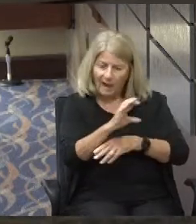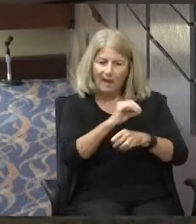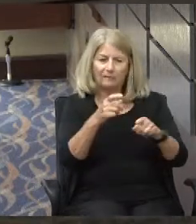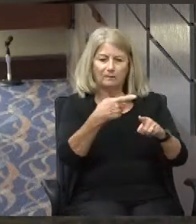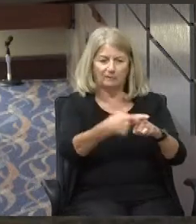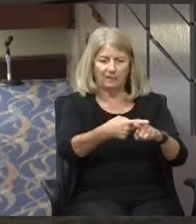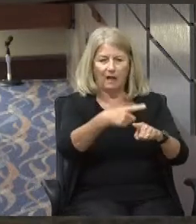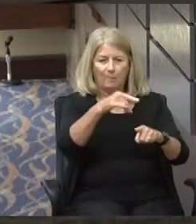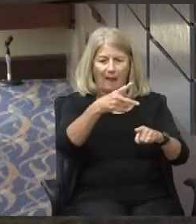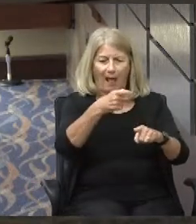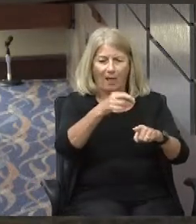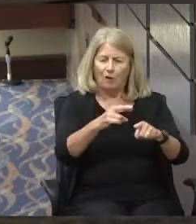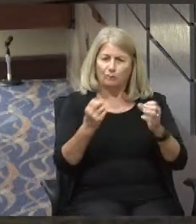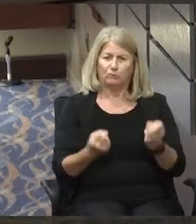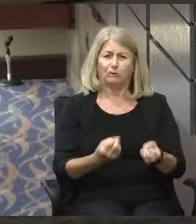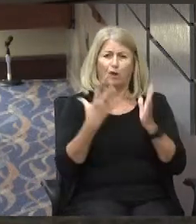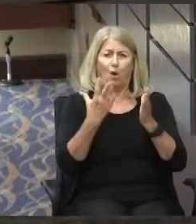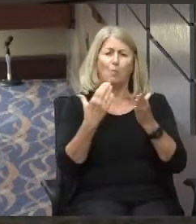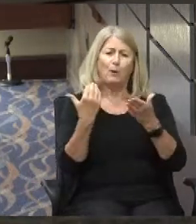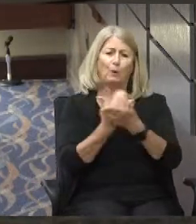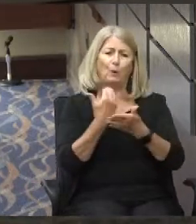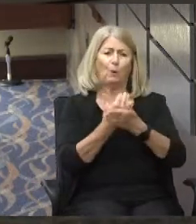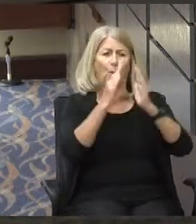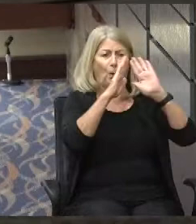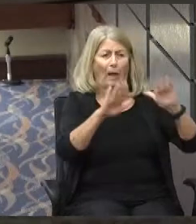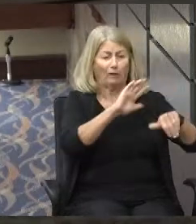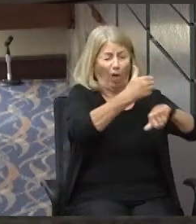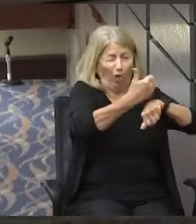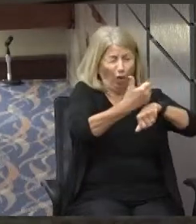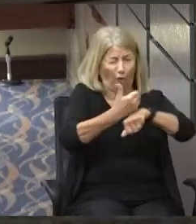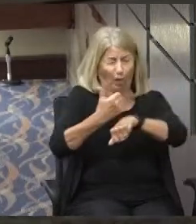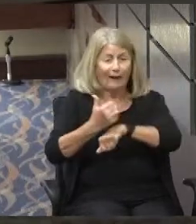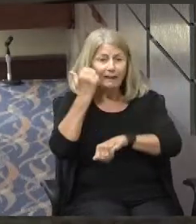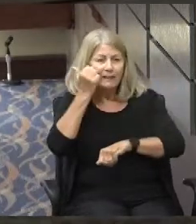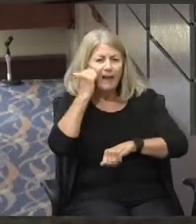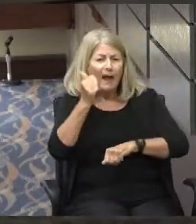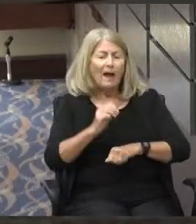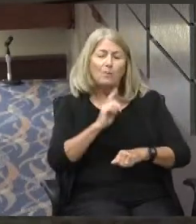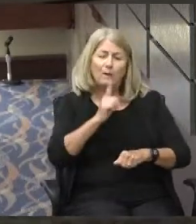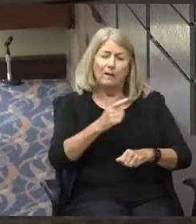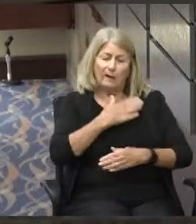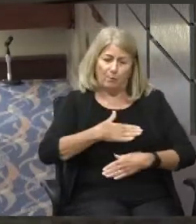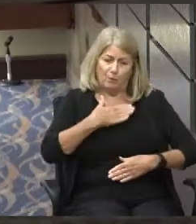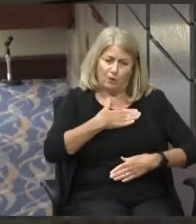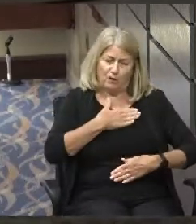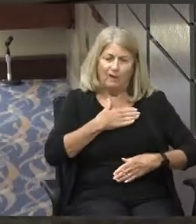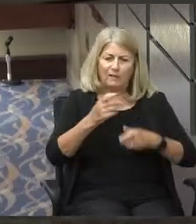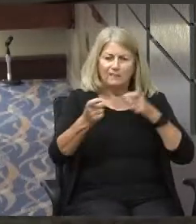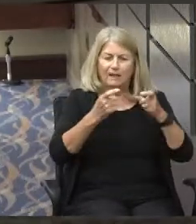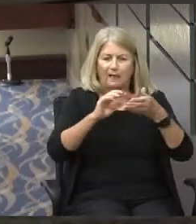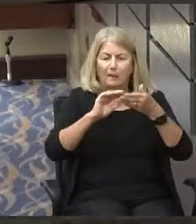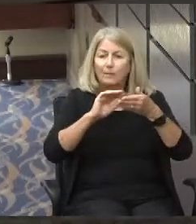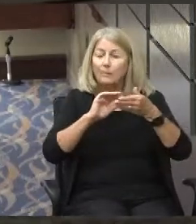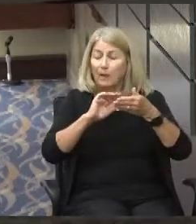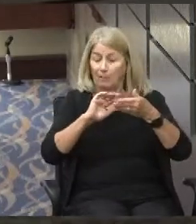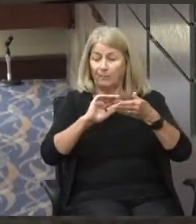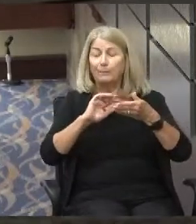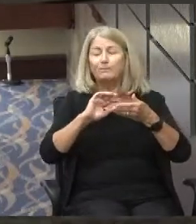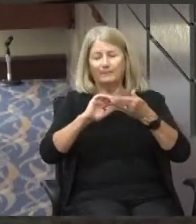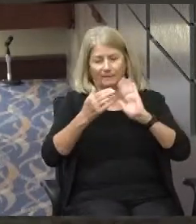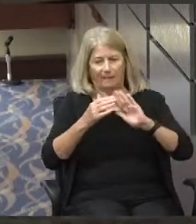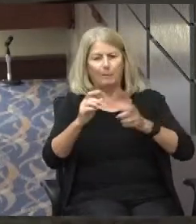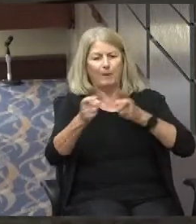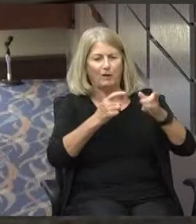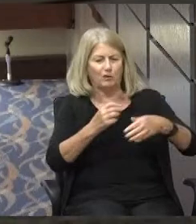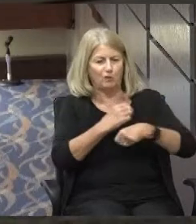there are so many new rooftops going up every day, so I really appreciate the city manager's emphasis and priority on making sure that our newest citizens out